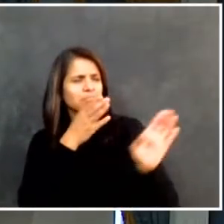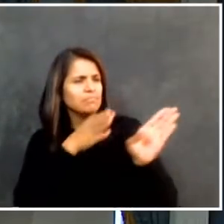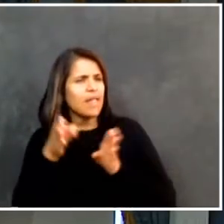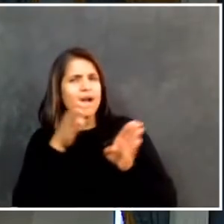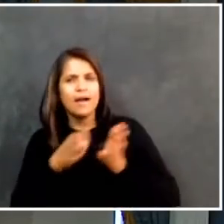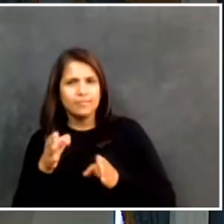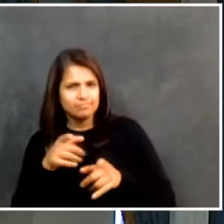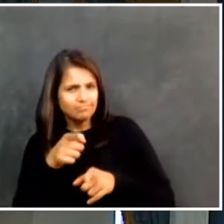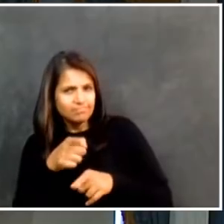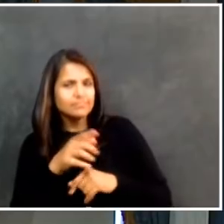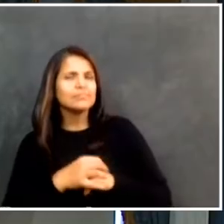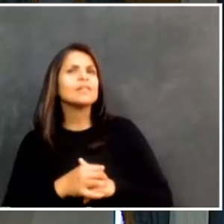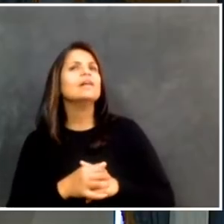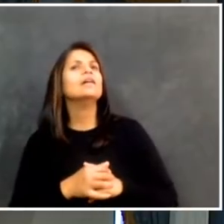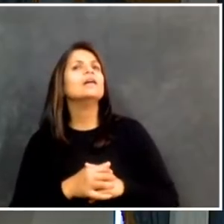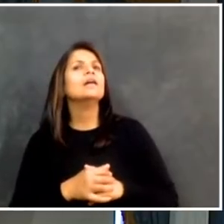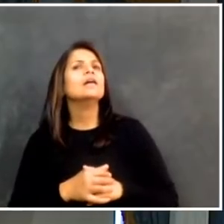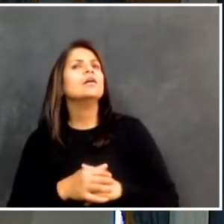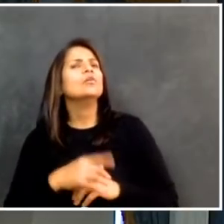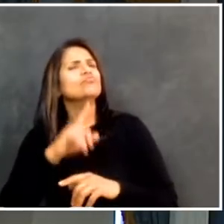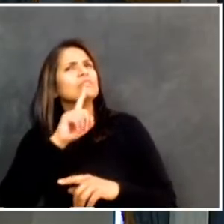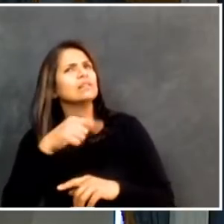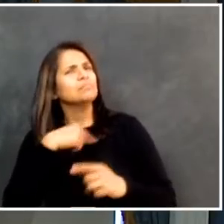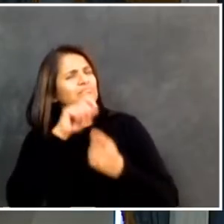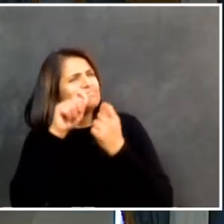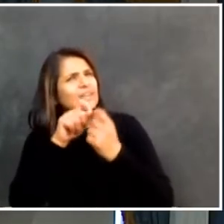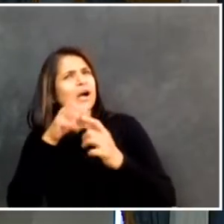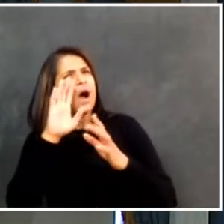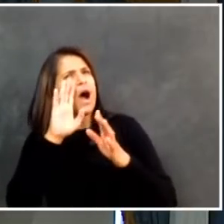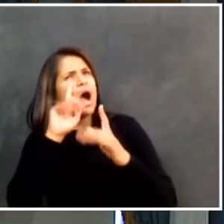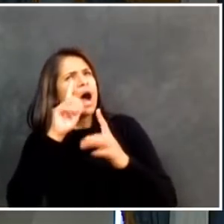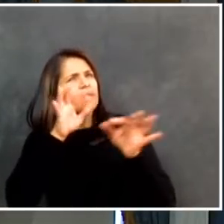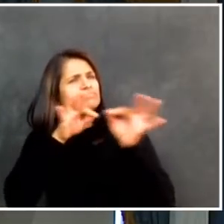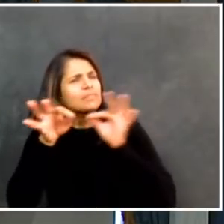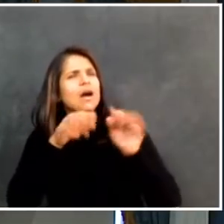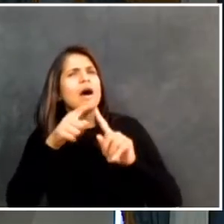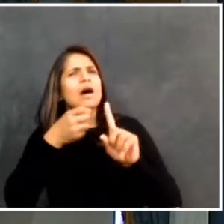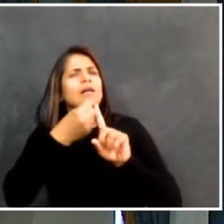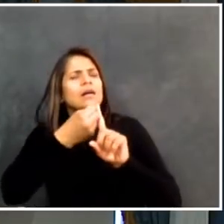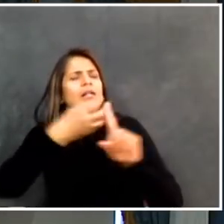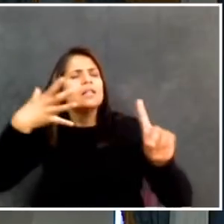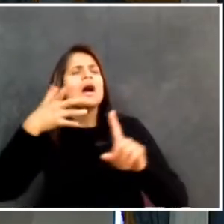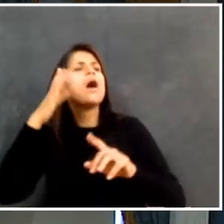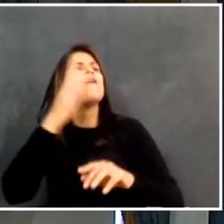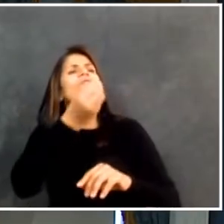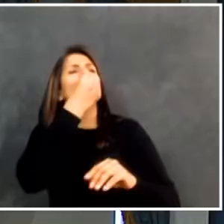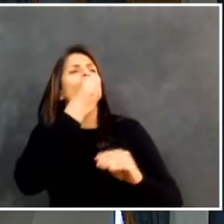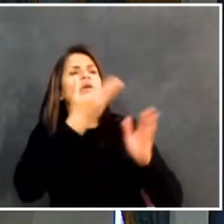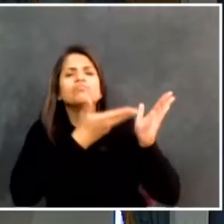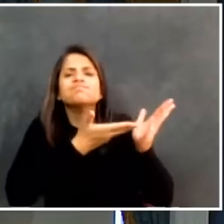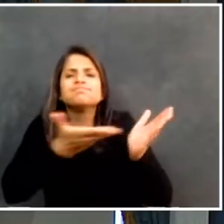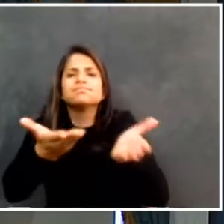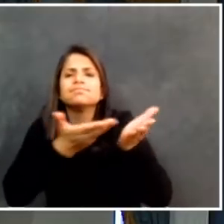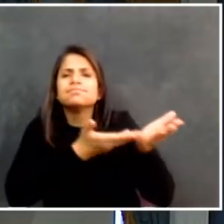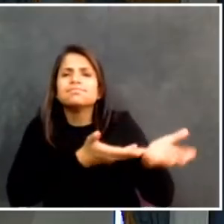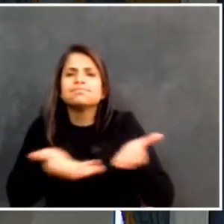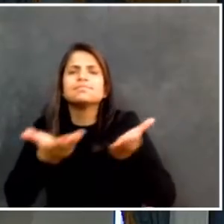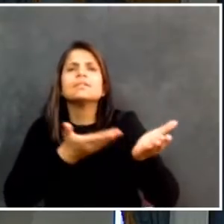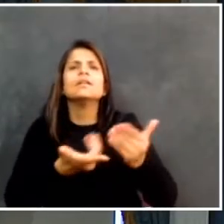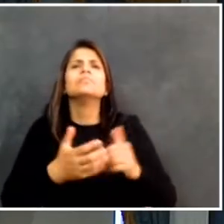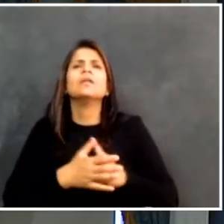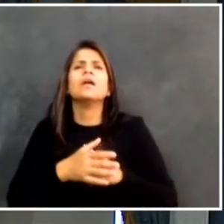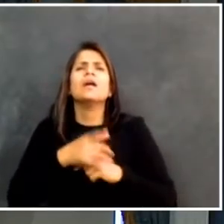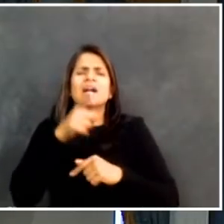point? And is the city able to check in with clients, or just is it about relying on the information delivery vendors